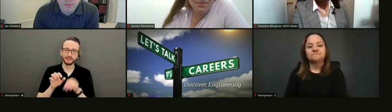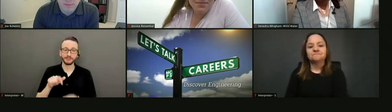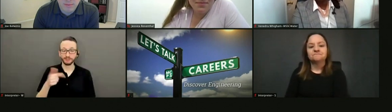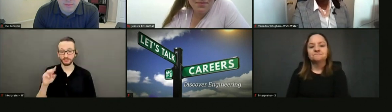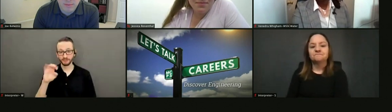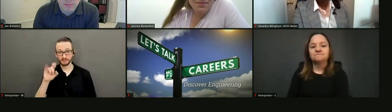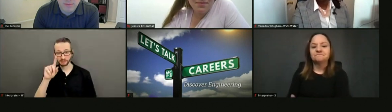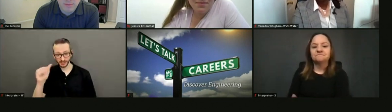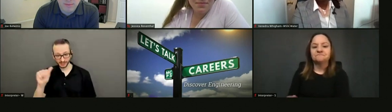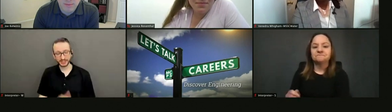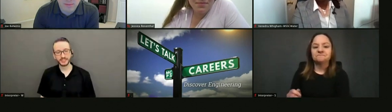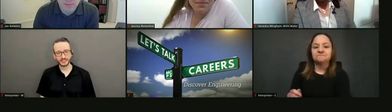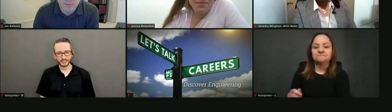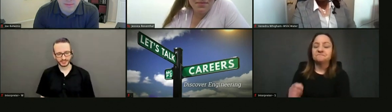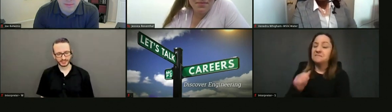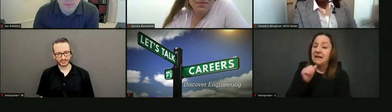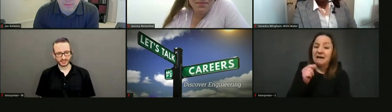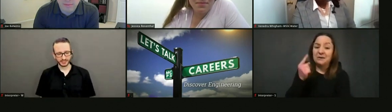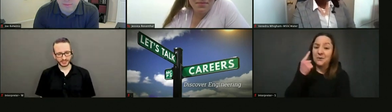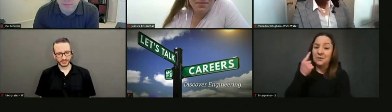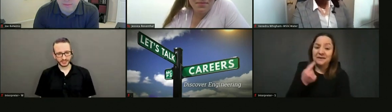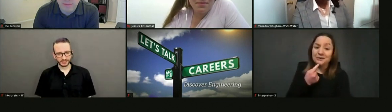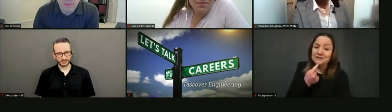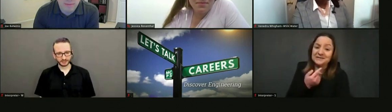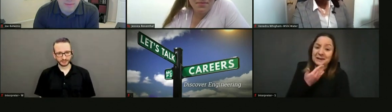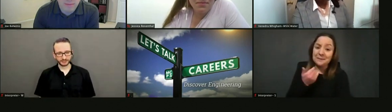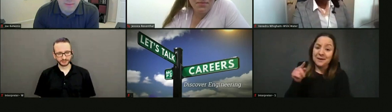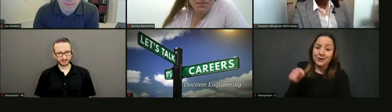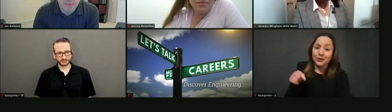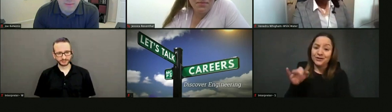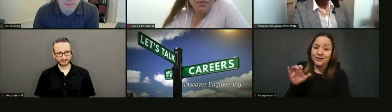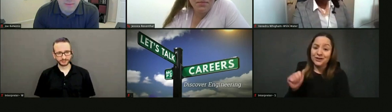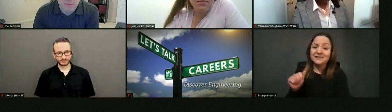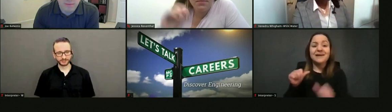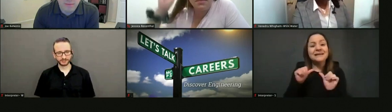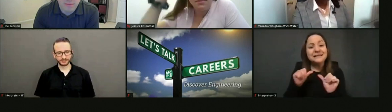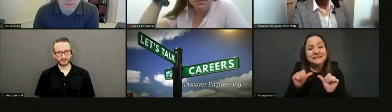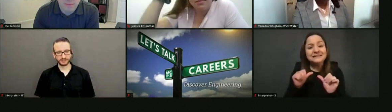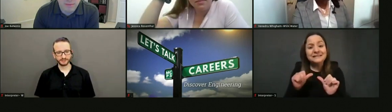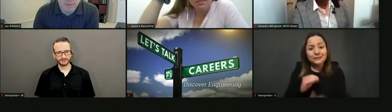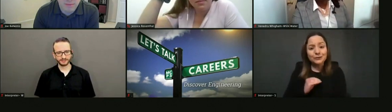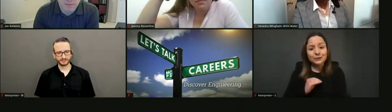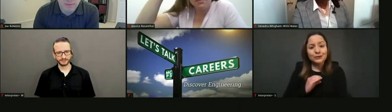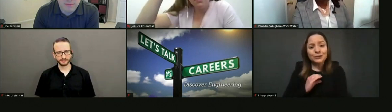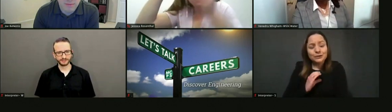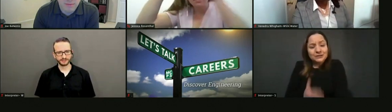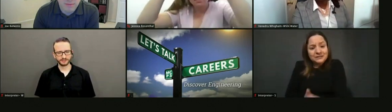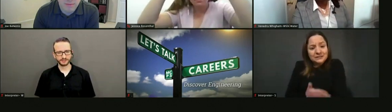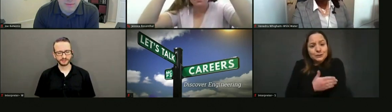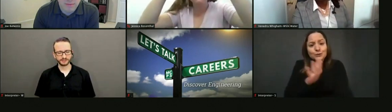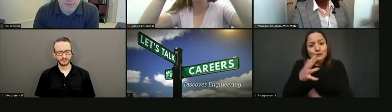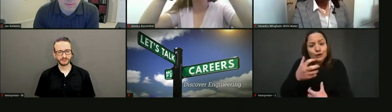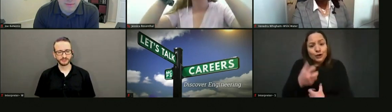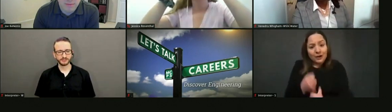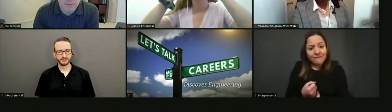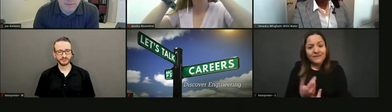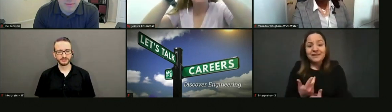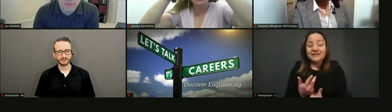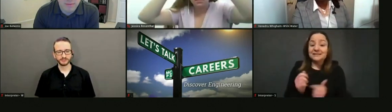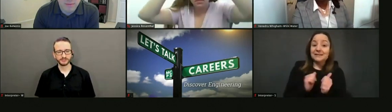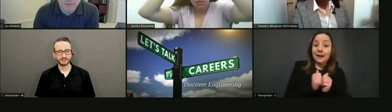say it better than Jessica. Just continue to build your confidence if it's building things, if it's competing on team or